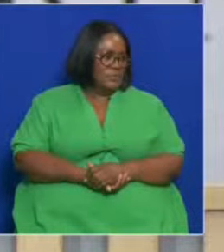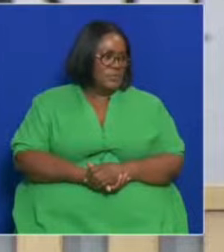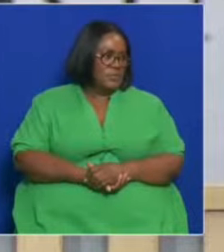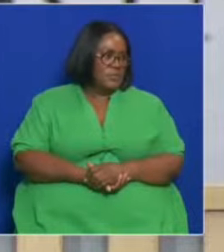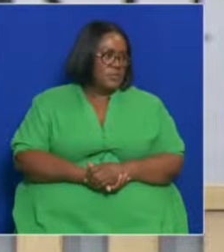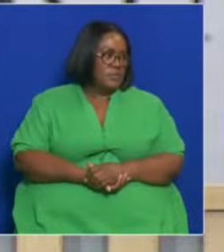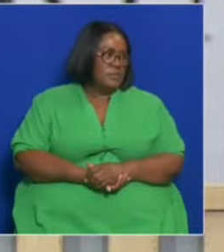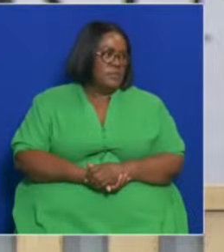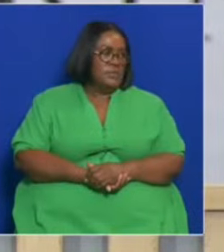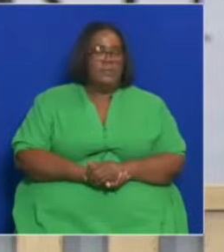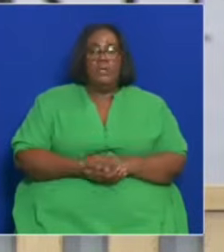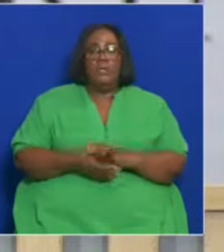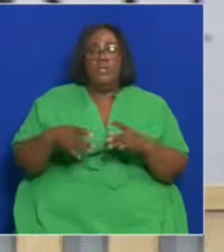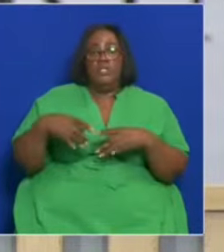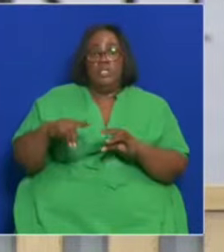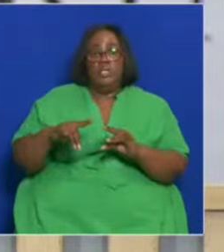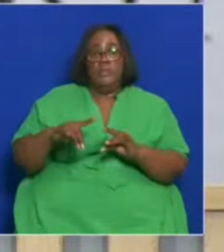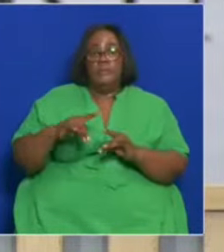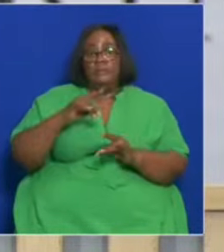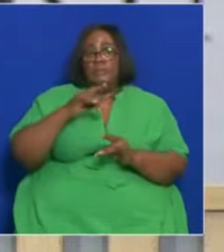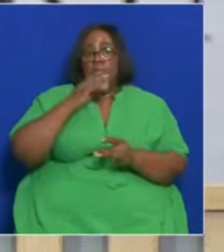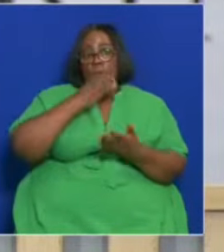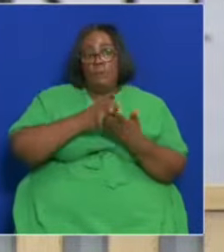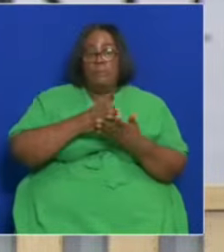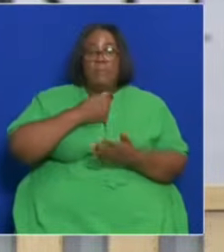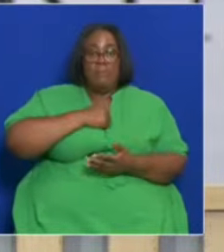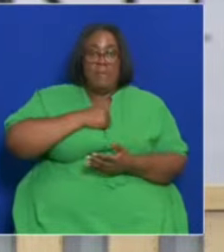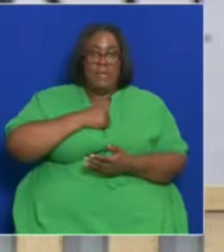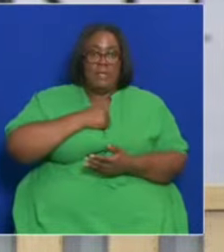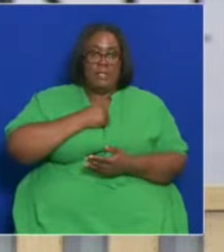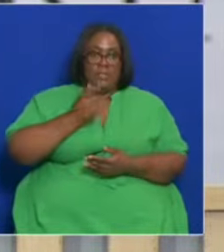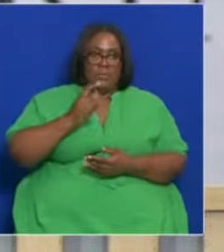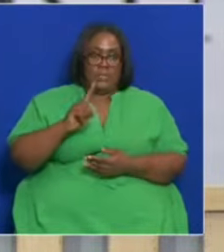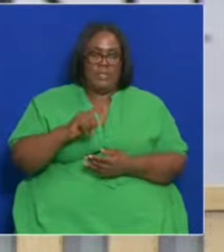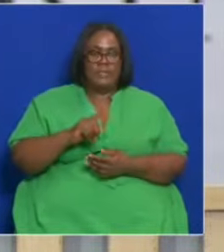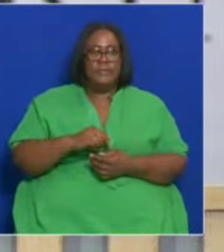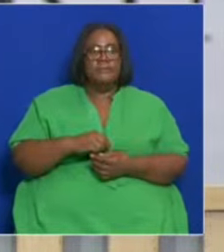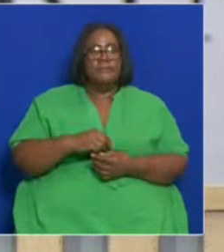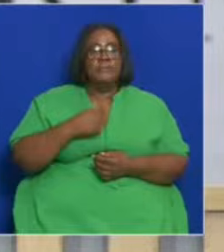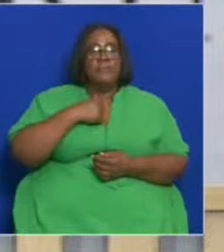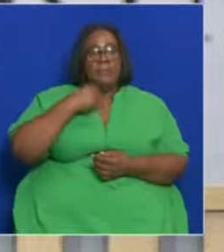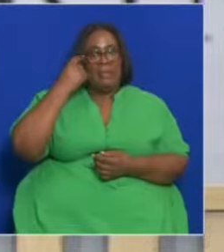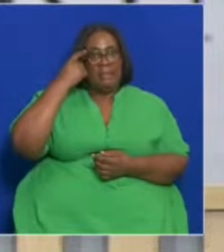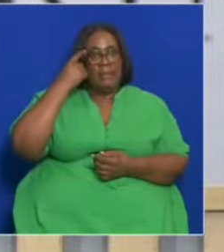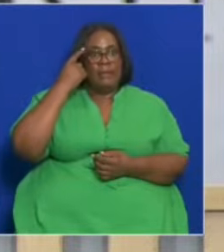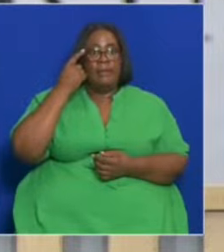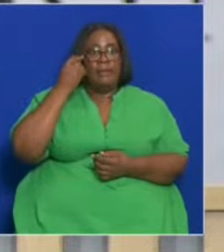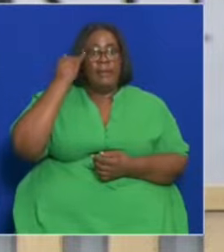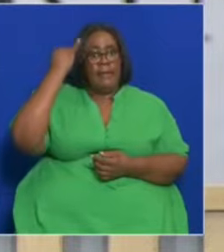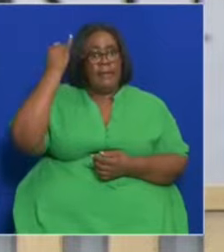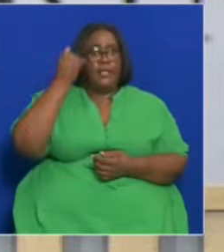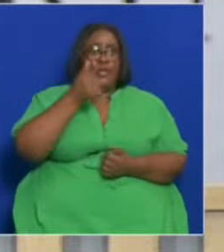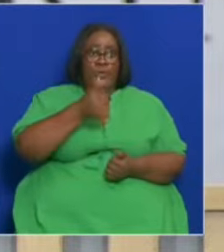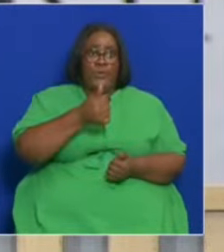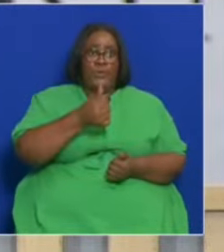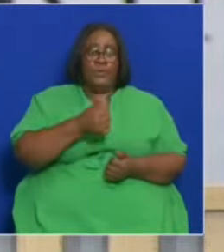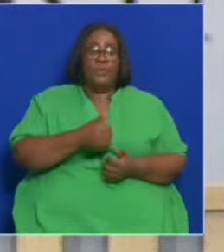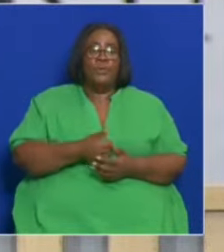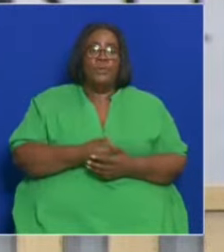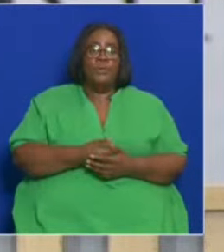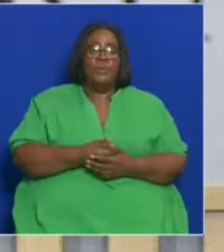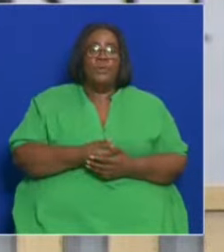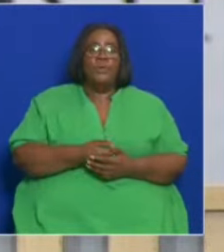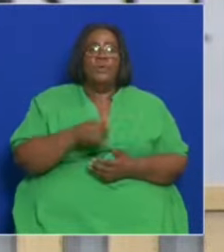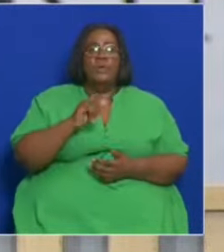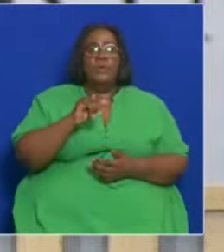I think it will be a good idea that IDEC will have